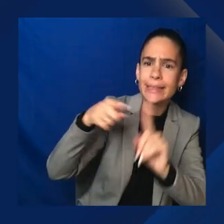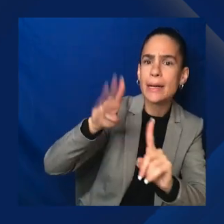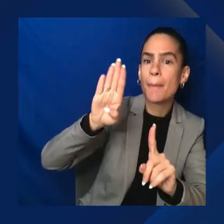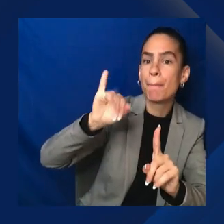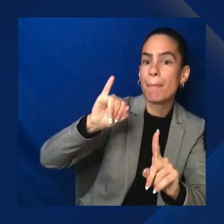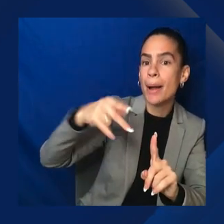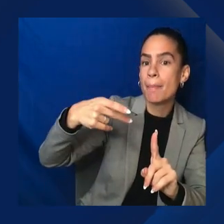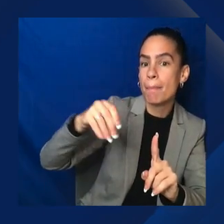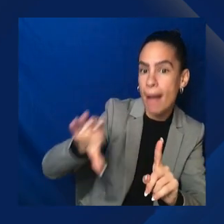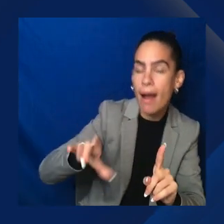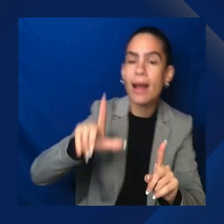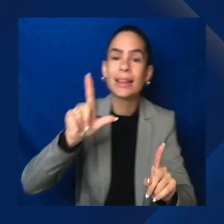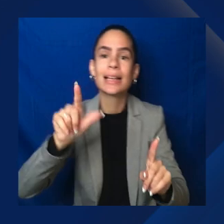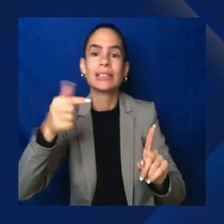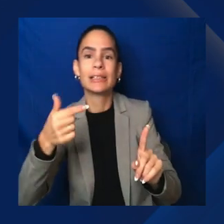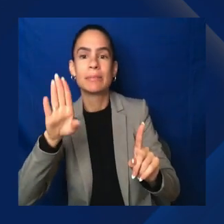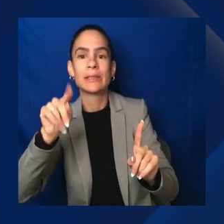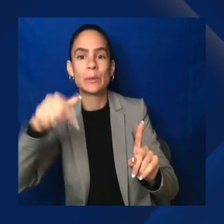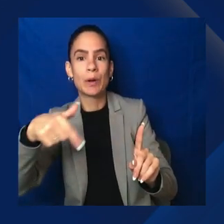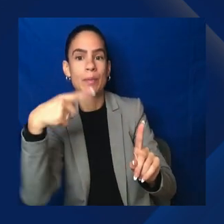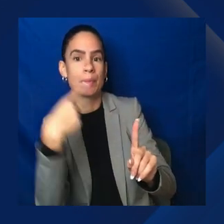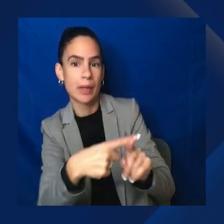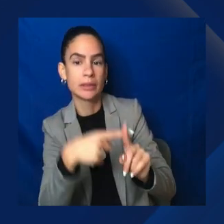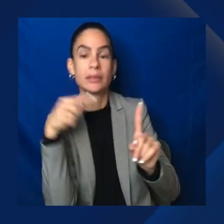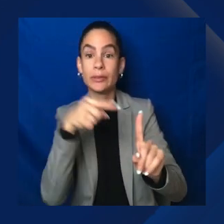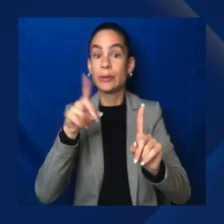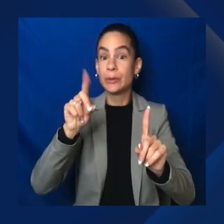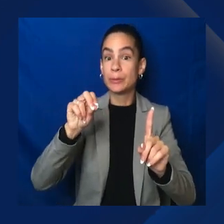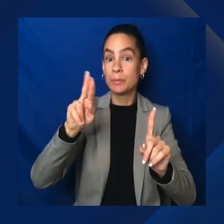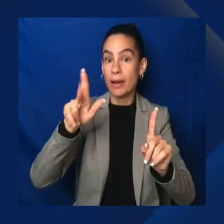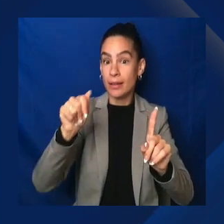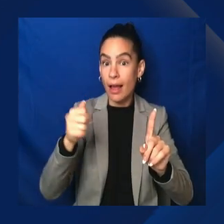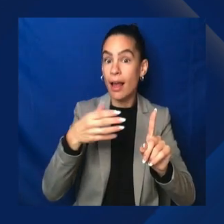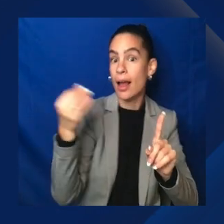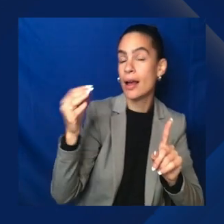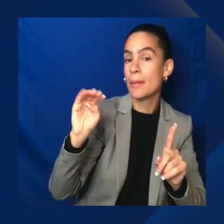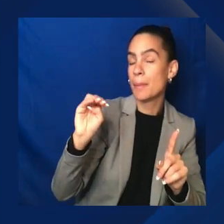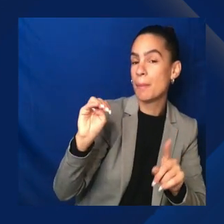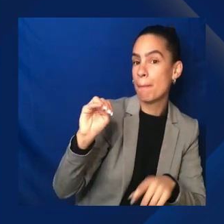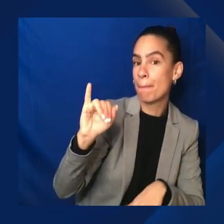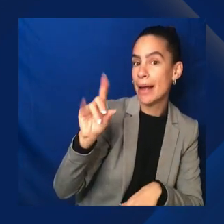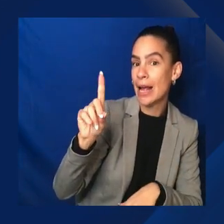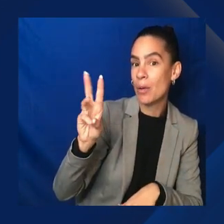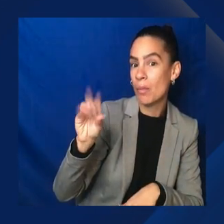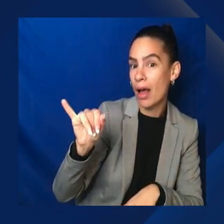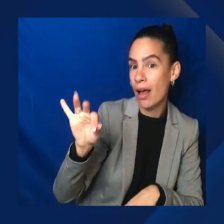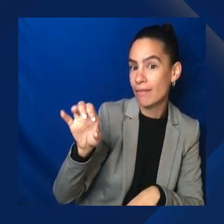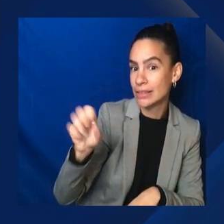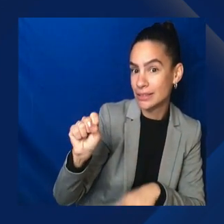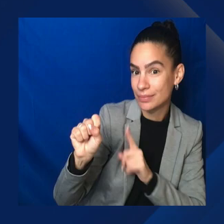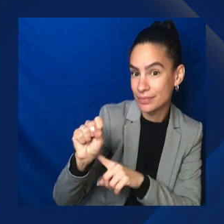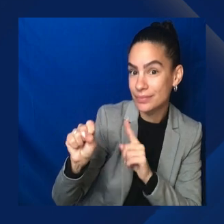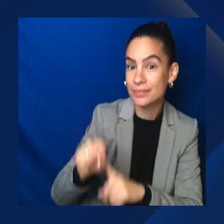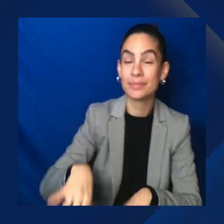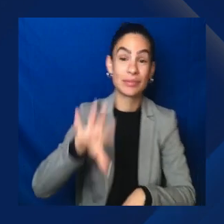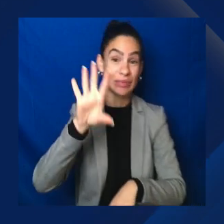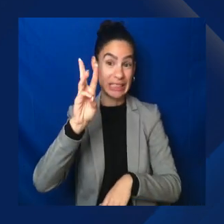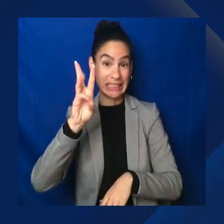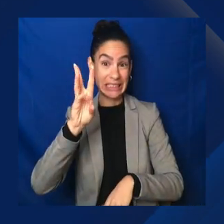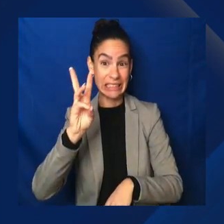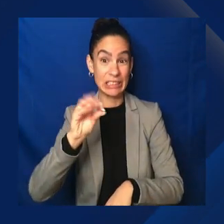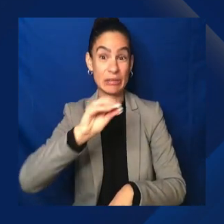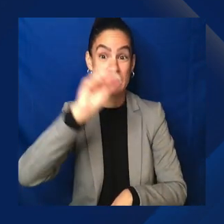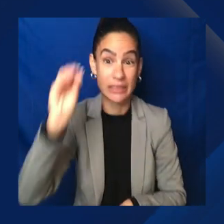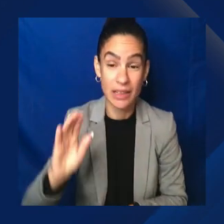There are 14,000 midwives in the USA. 6% are people of color and 2% are Black. We need more midwives and doctors who